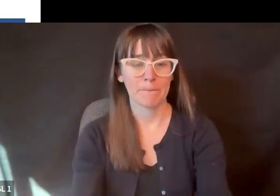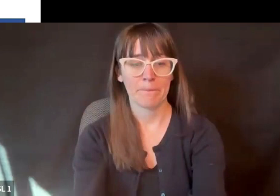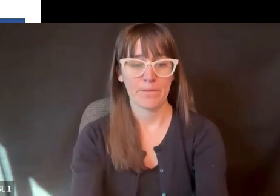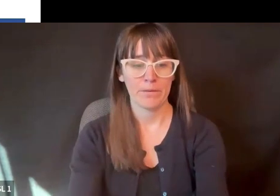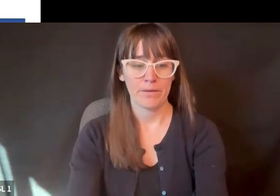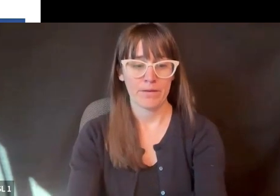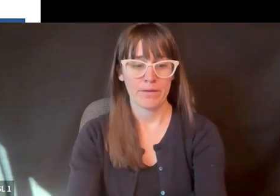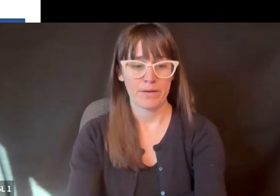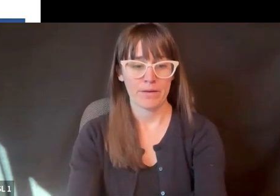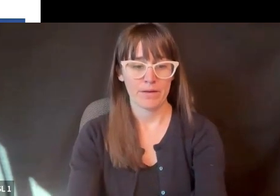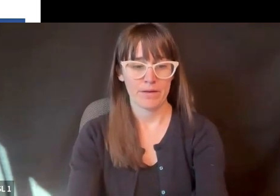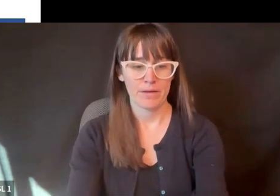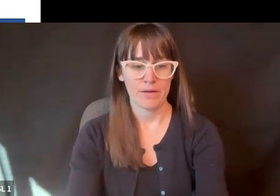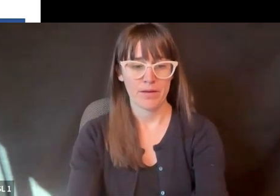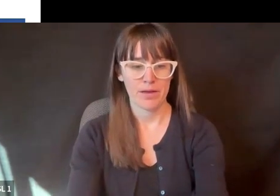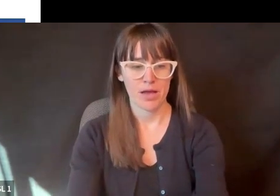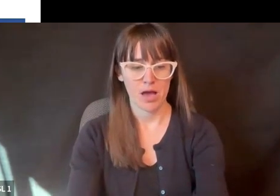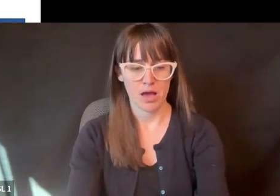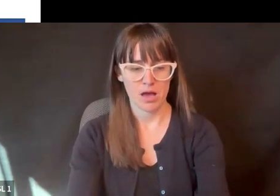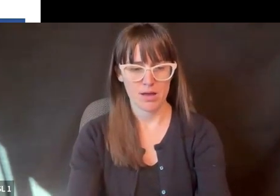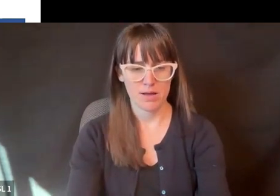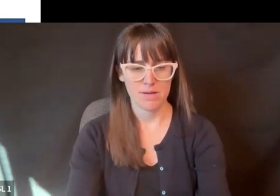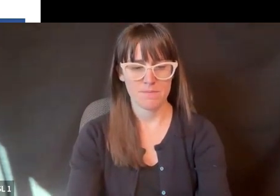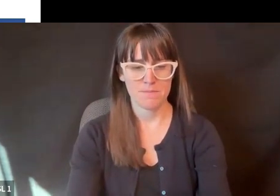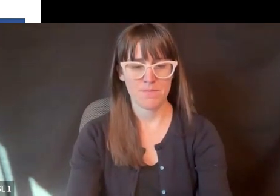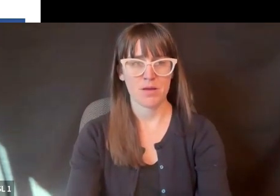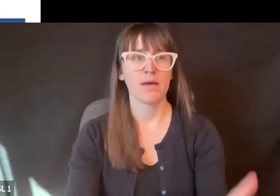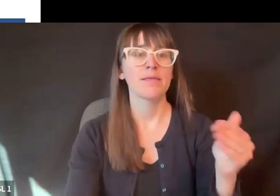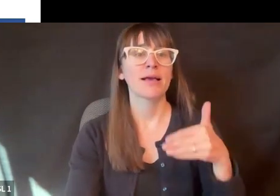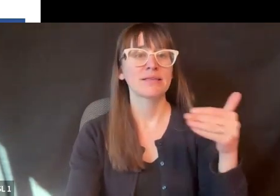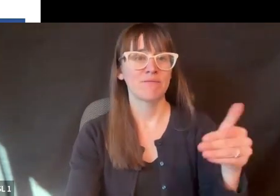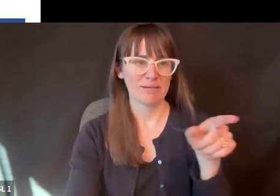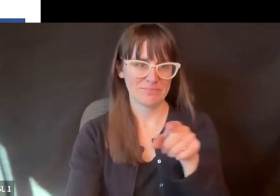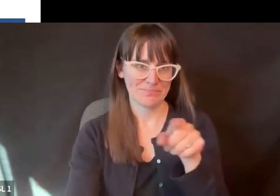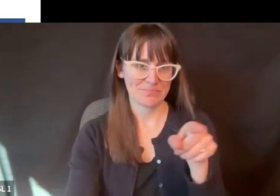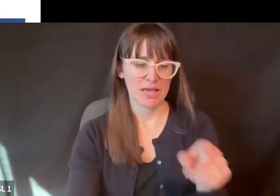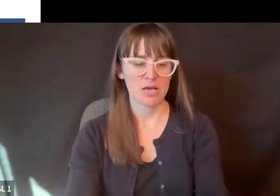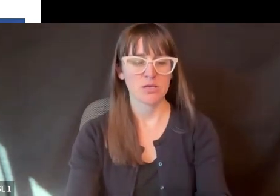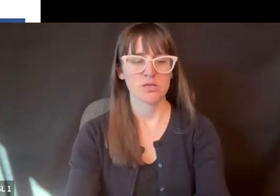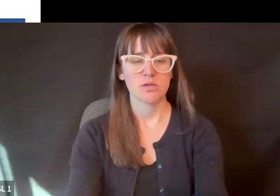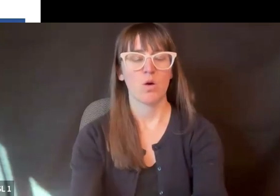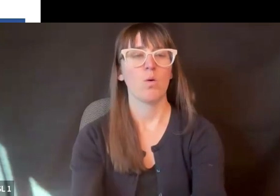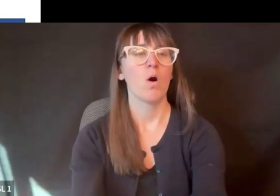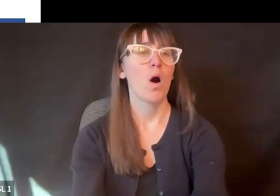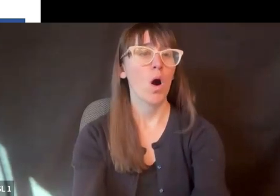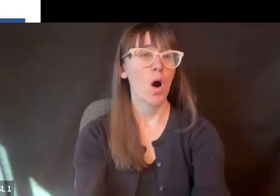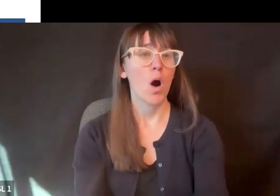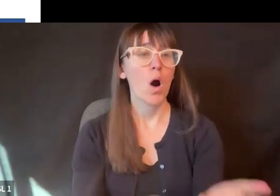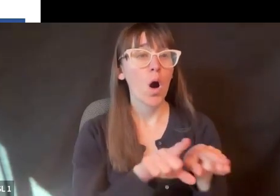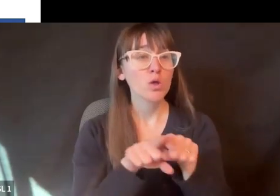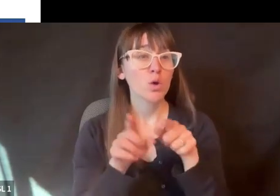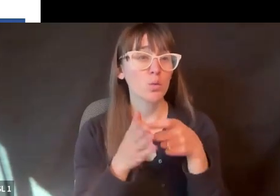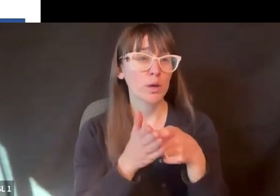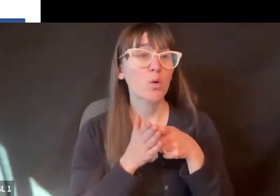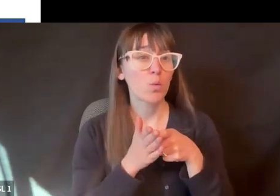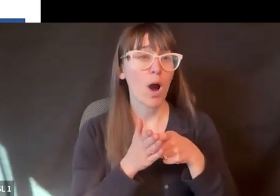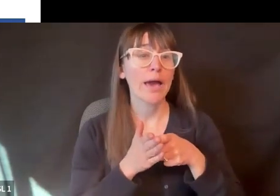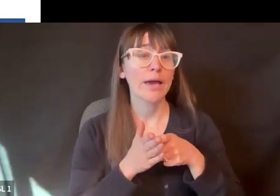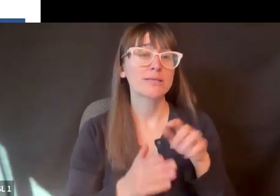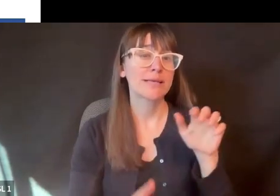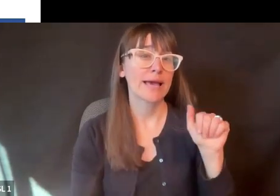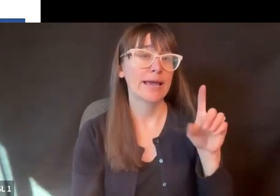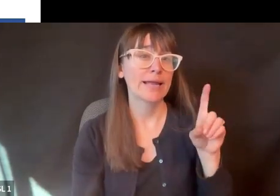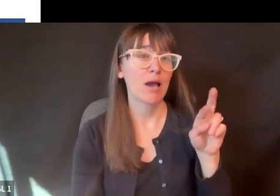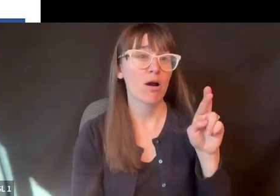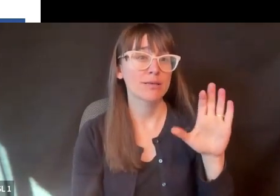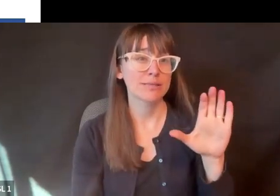Area Agency on Aging and the Independent Living Center. And we'll go to the next slide. It also requires ADRCs in California to have these